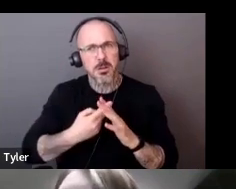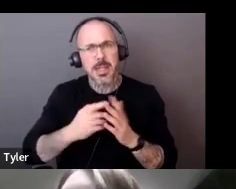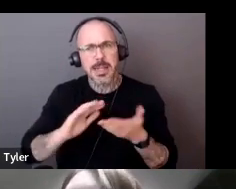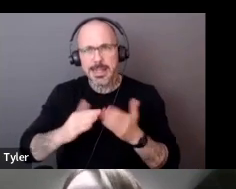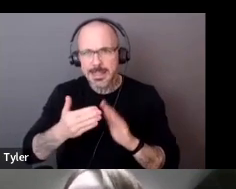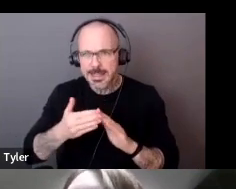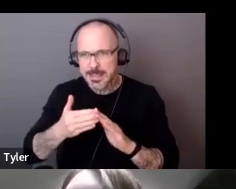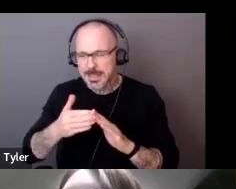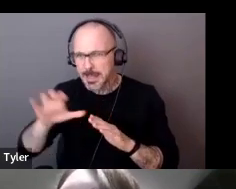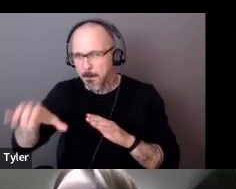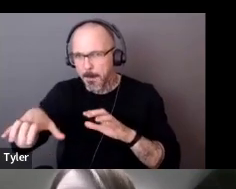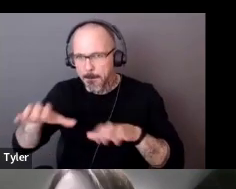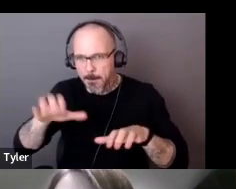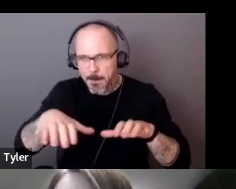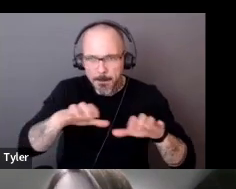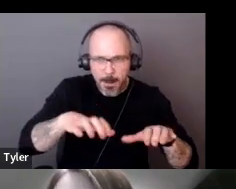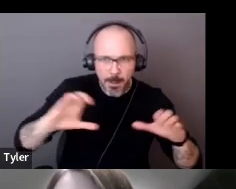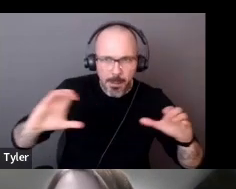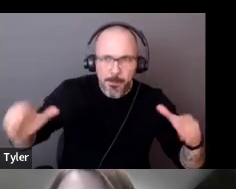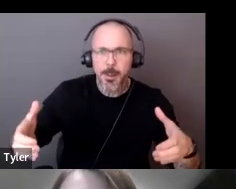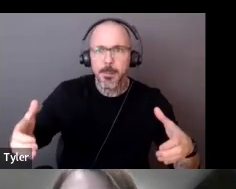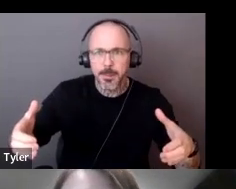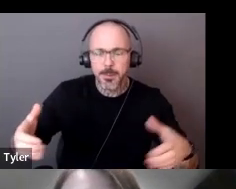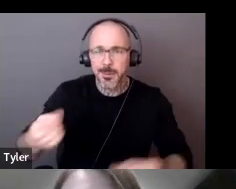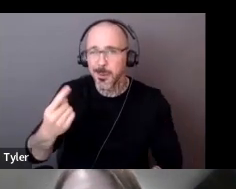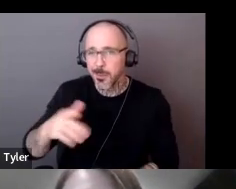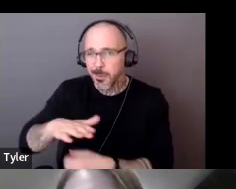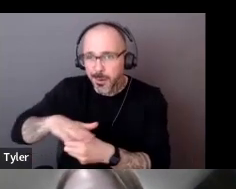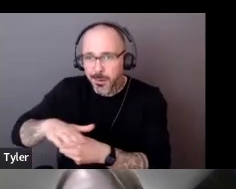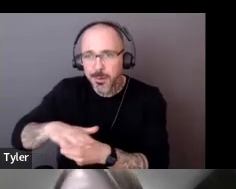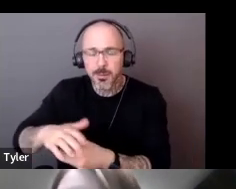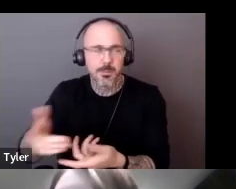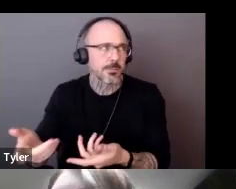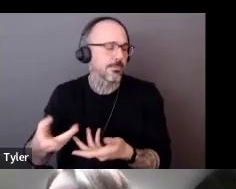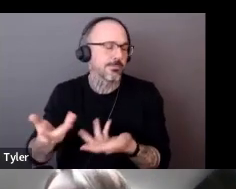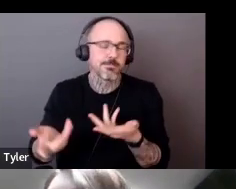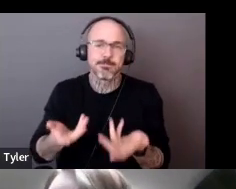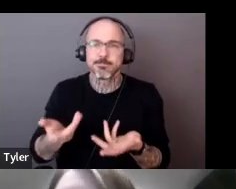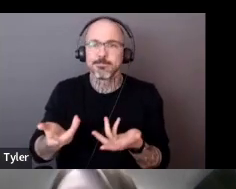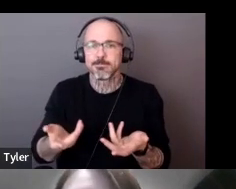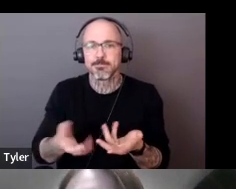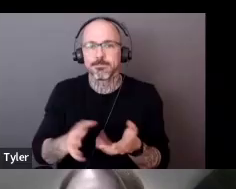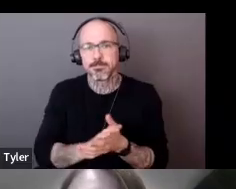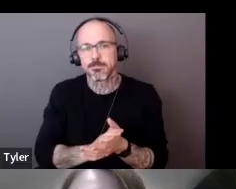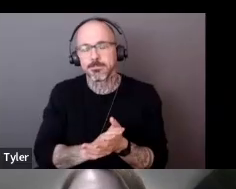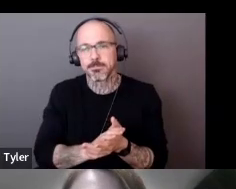may be a function of a racial identity or racialization,